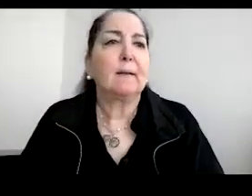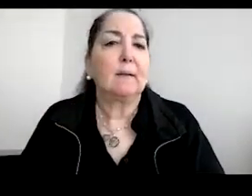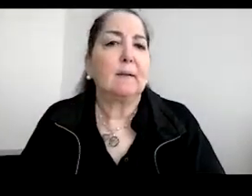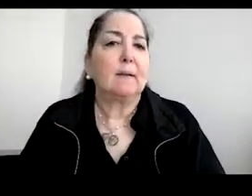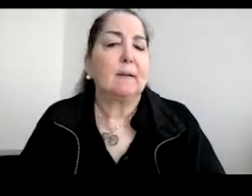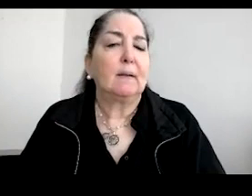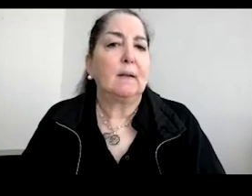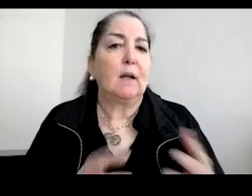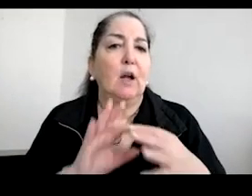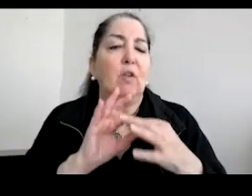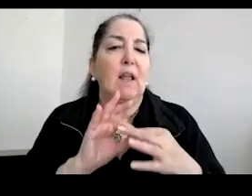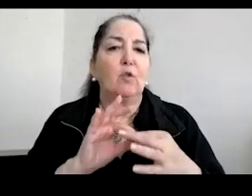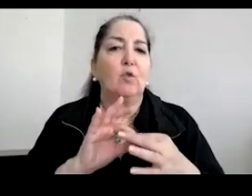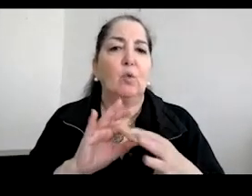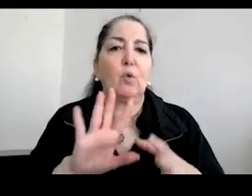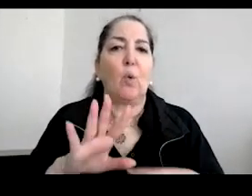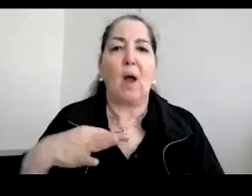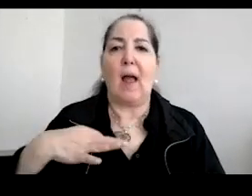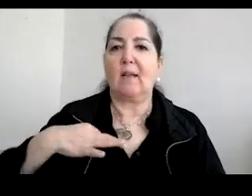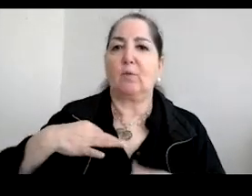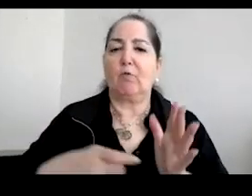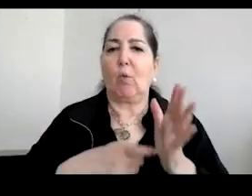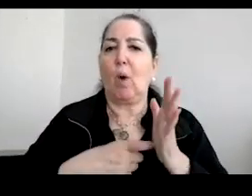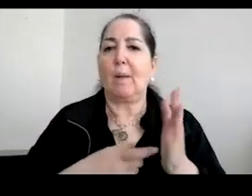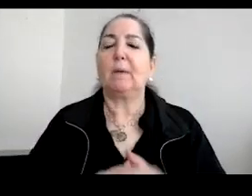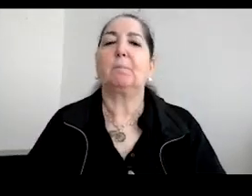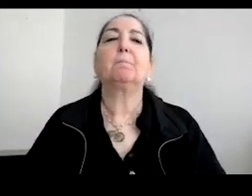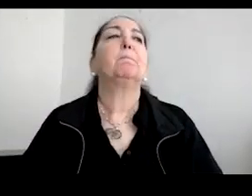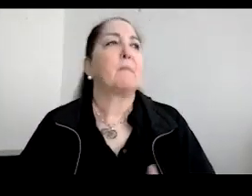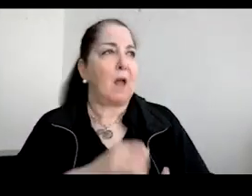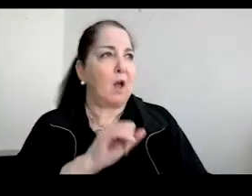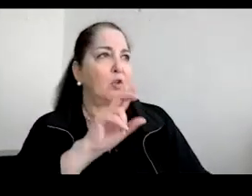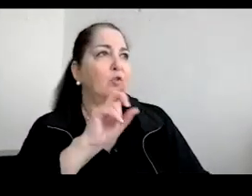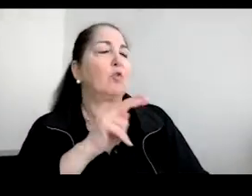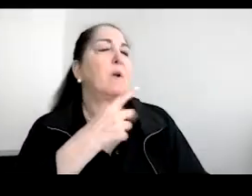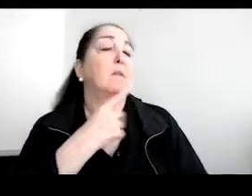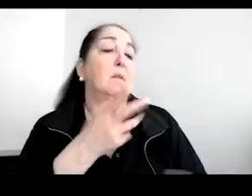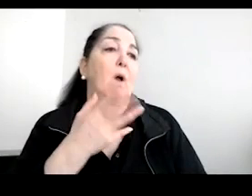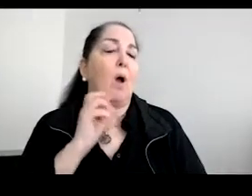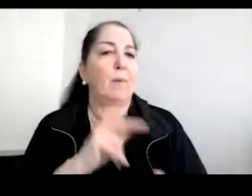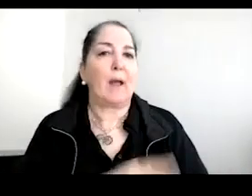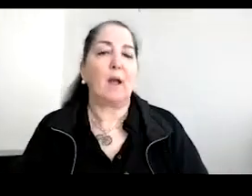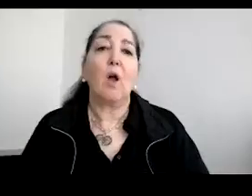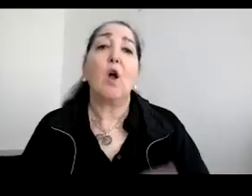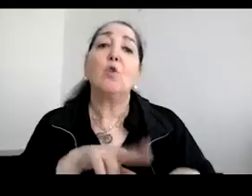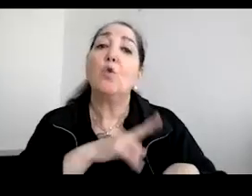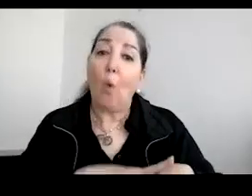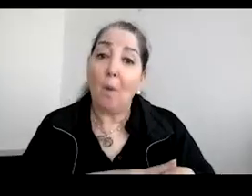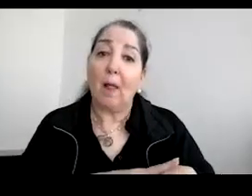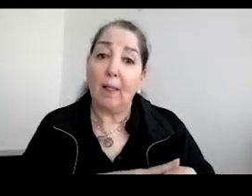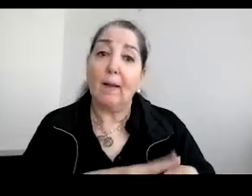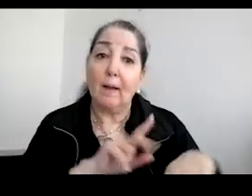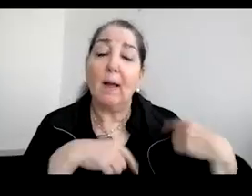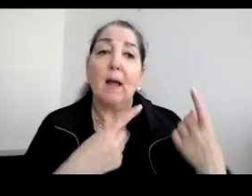the eligibility requirement? Yeah. So in normal times, people usually need to certify